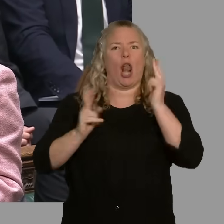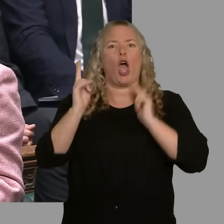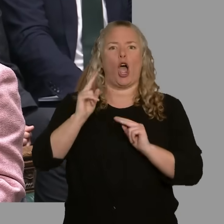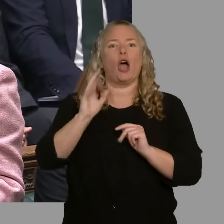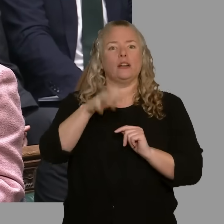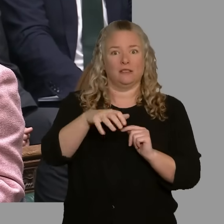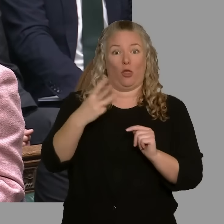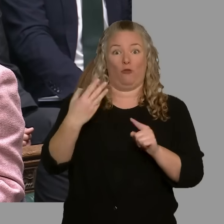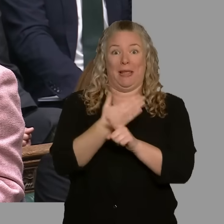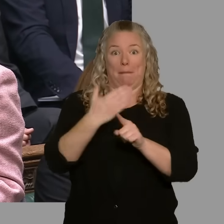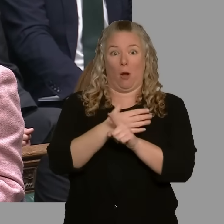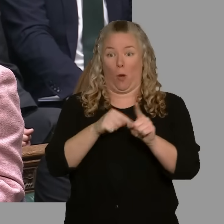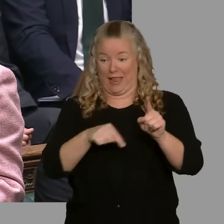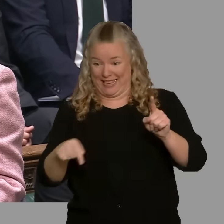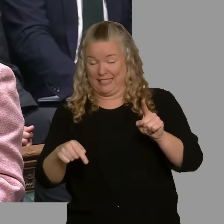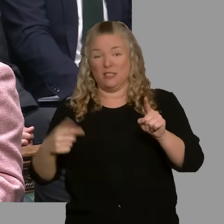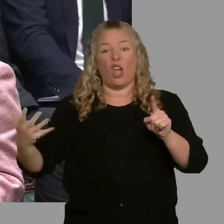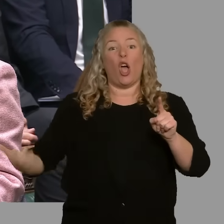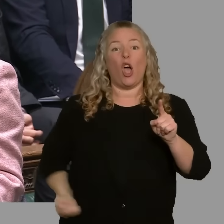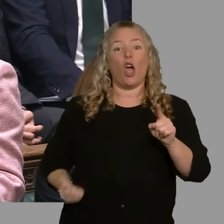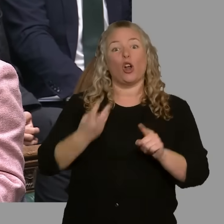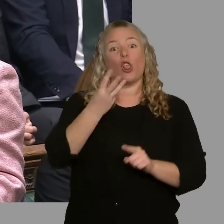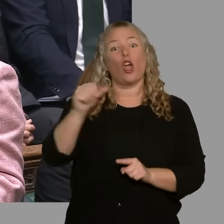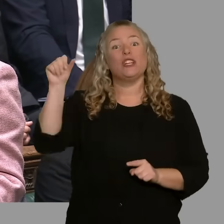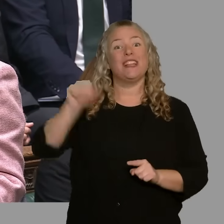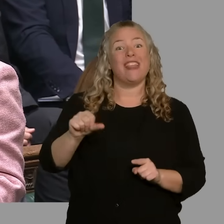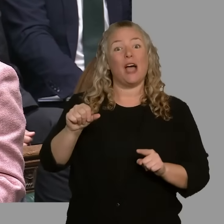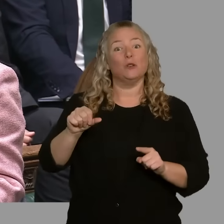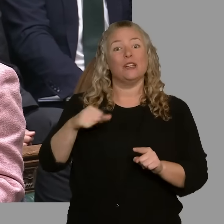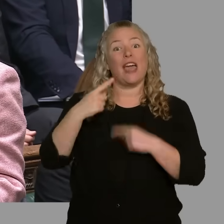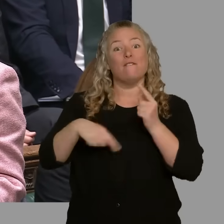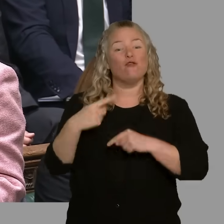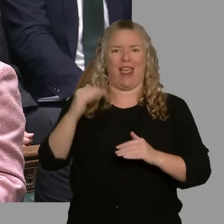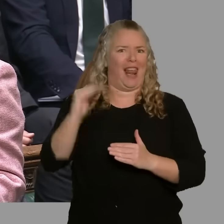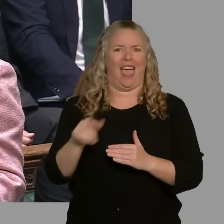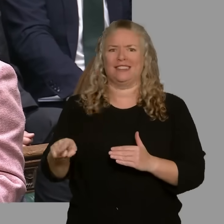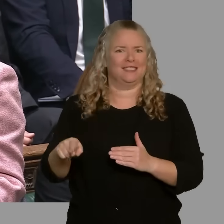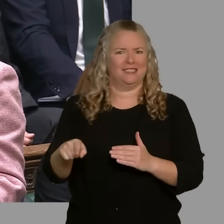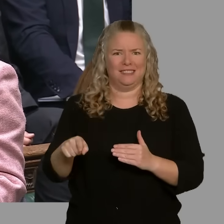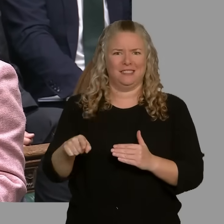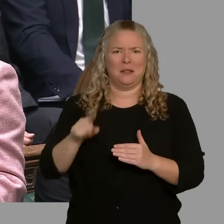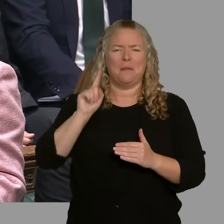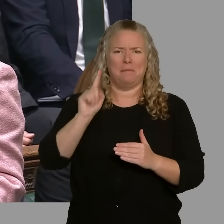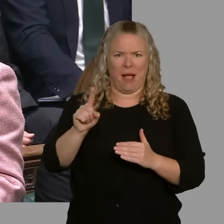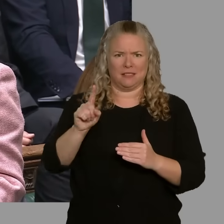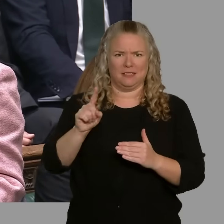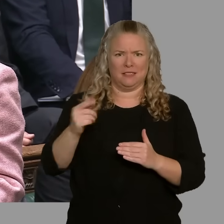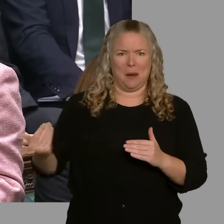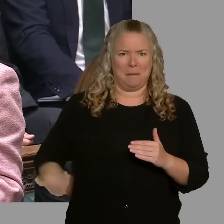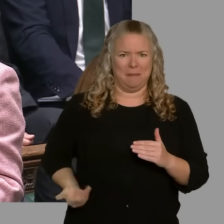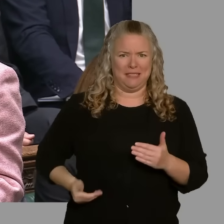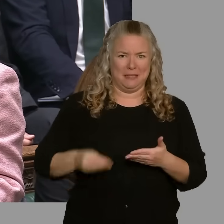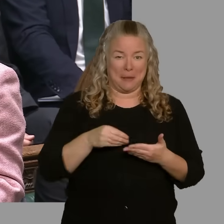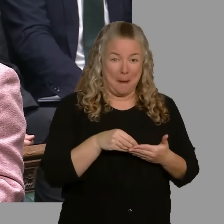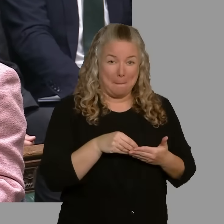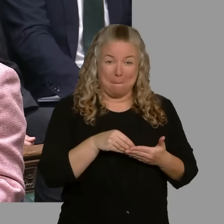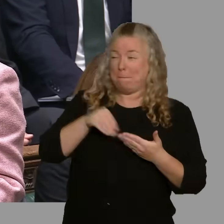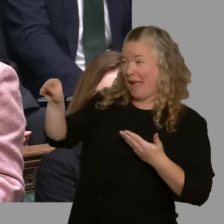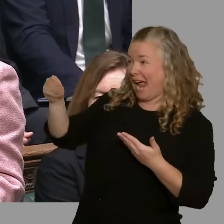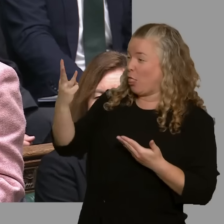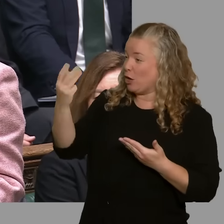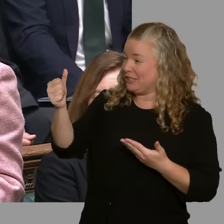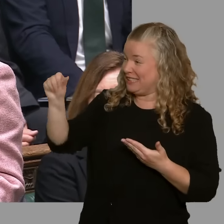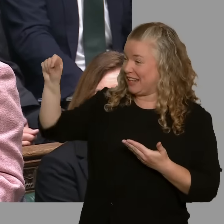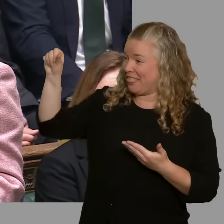insurance and pension contributions. Does the Prime Minister think it's fair the hard-working owner who is providing